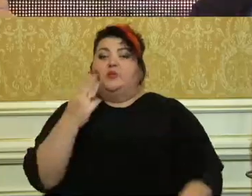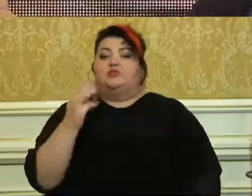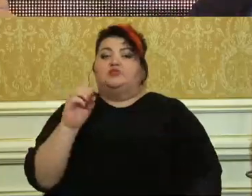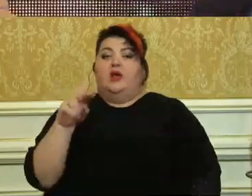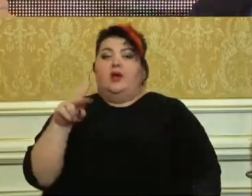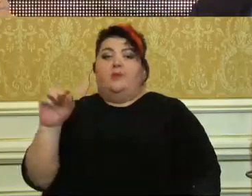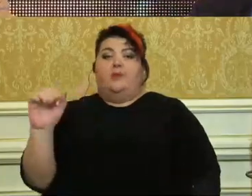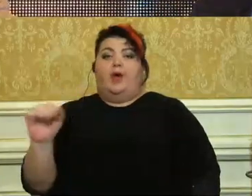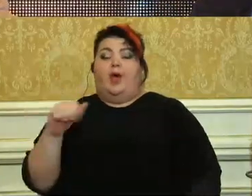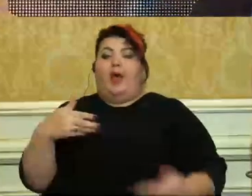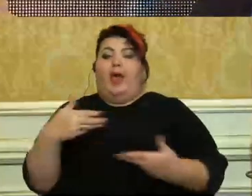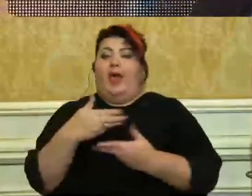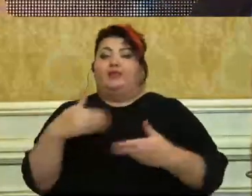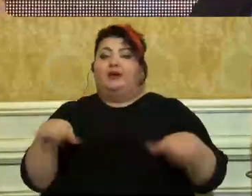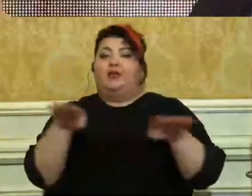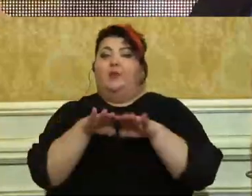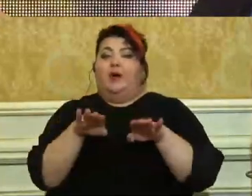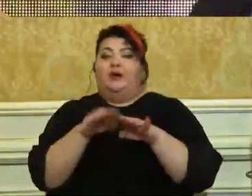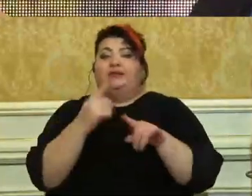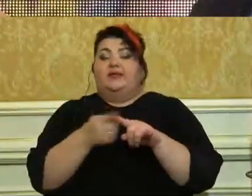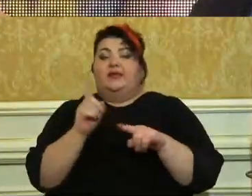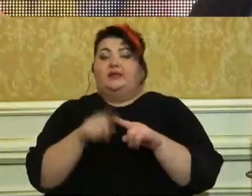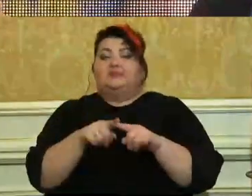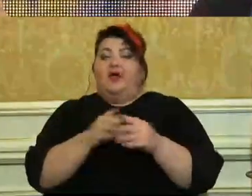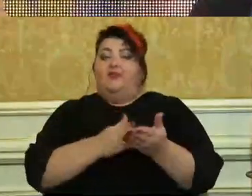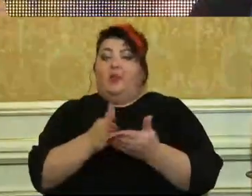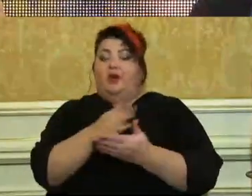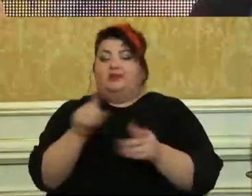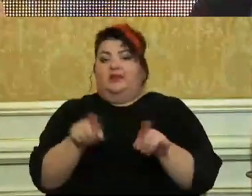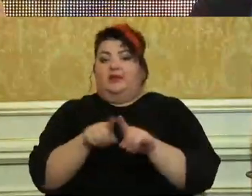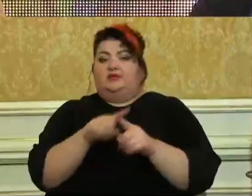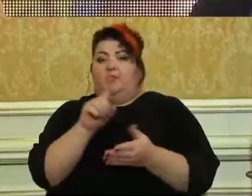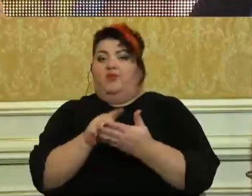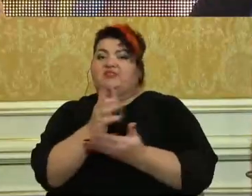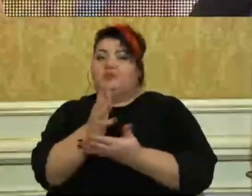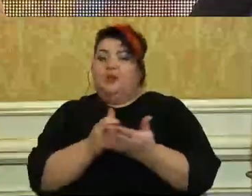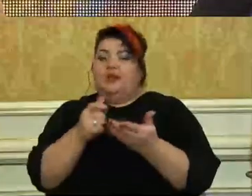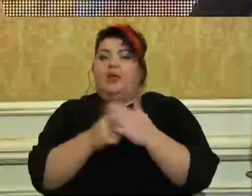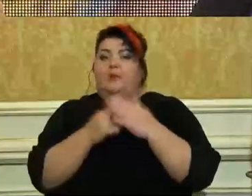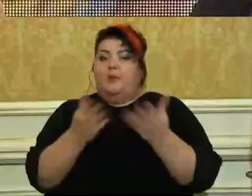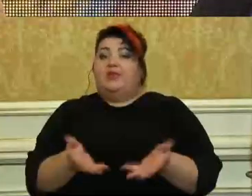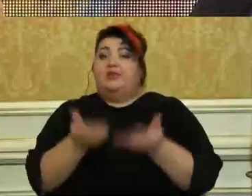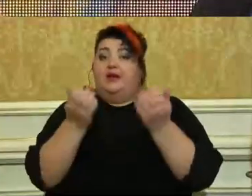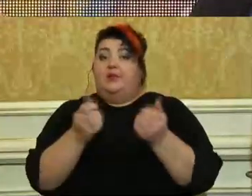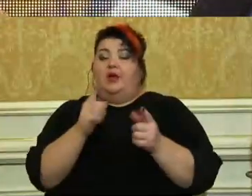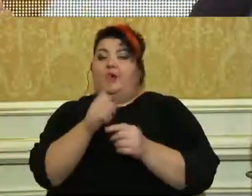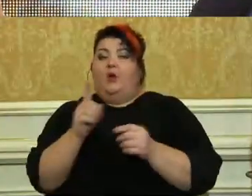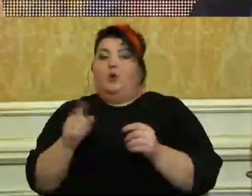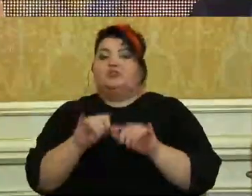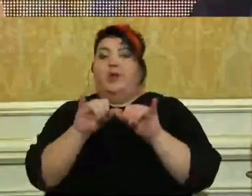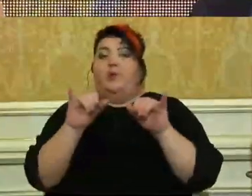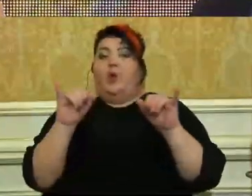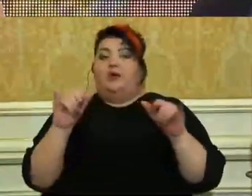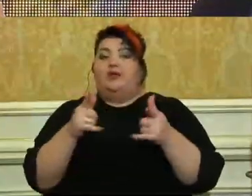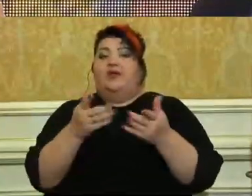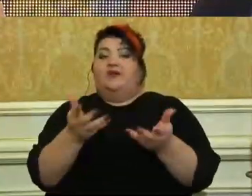to be impulsed by us, by the politicians. But every progress you get has to be seen from a global